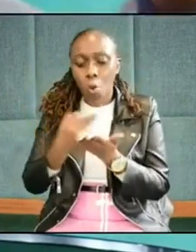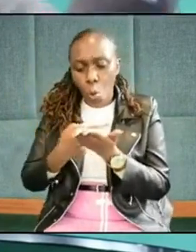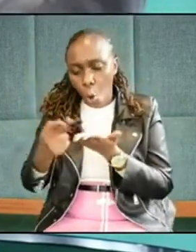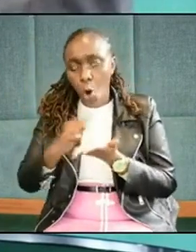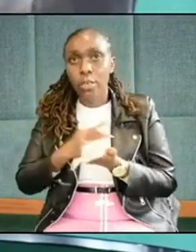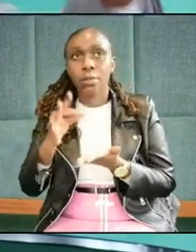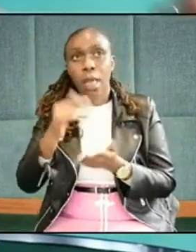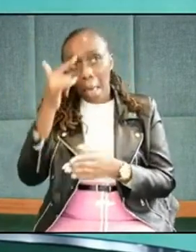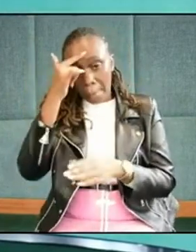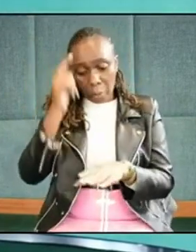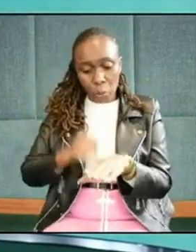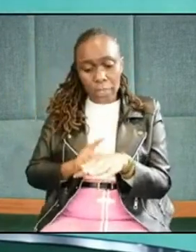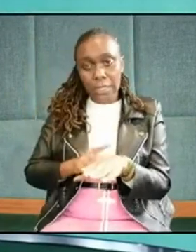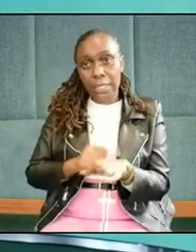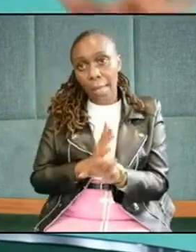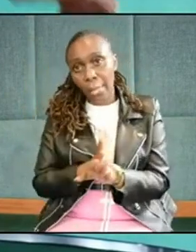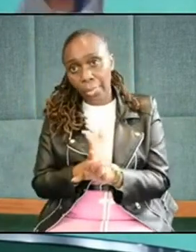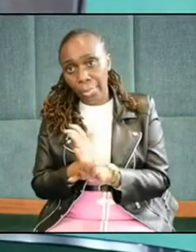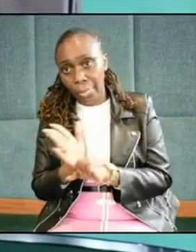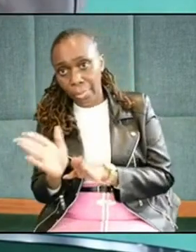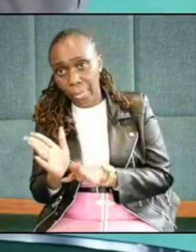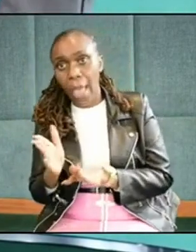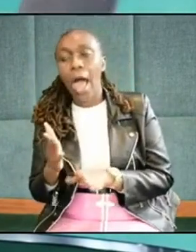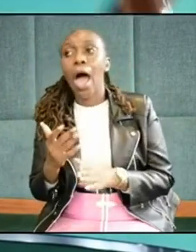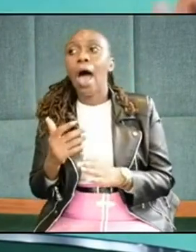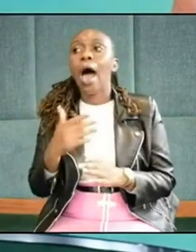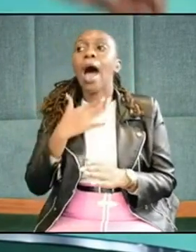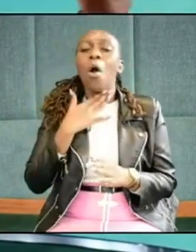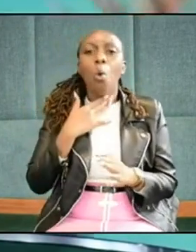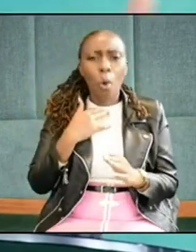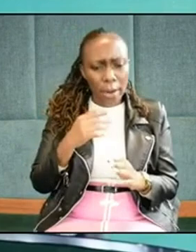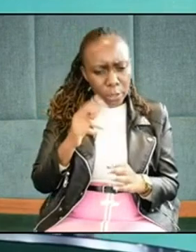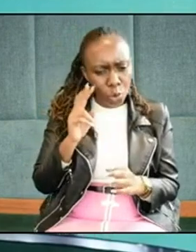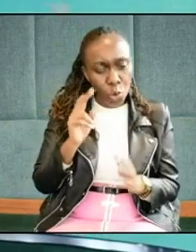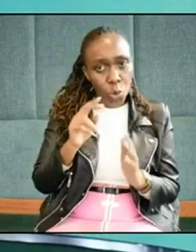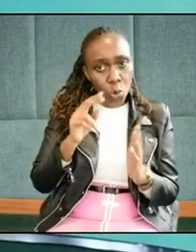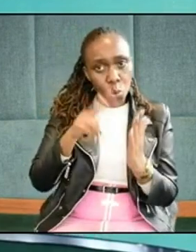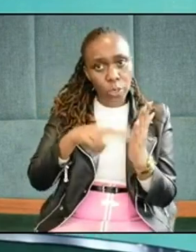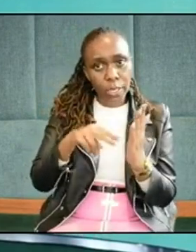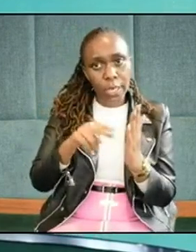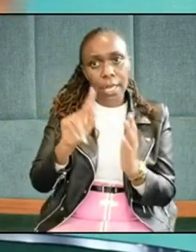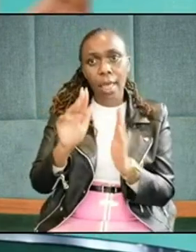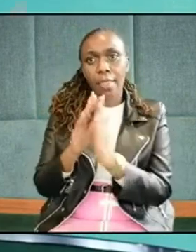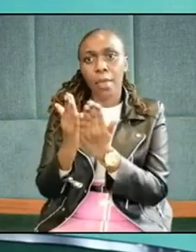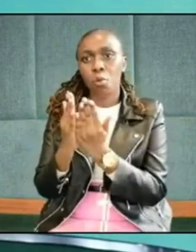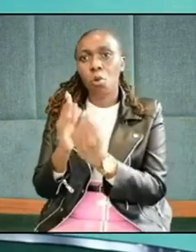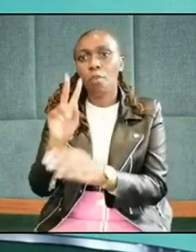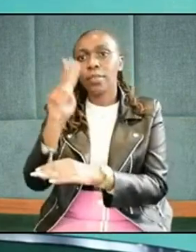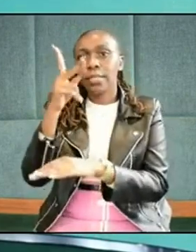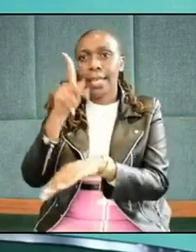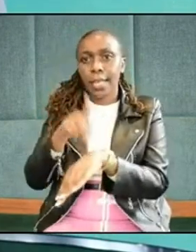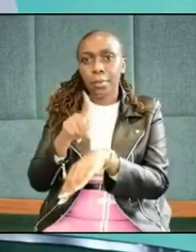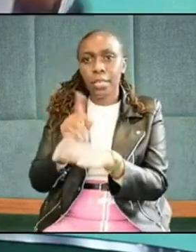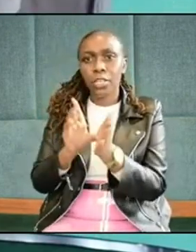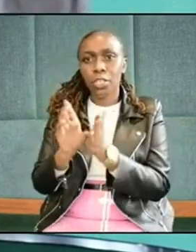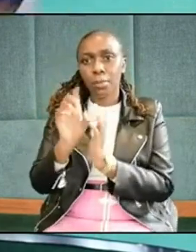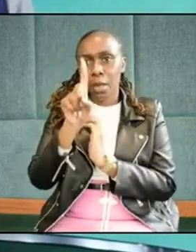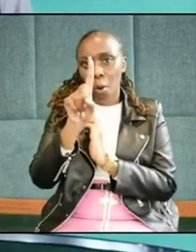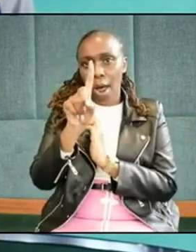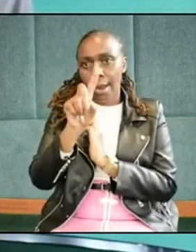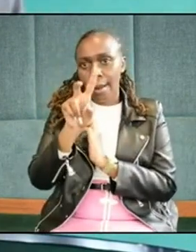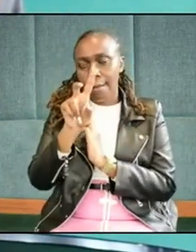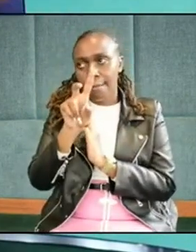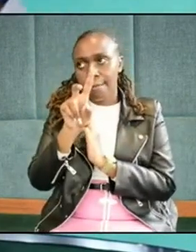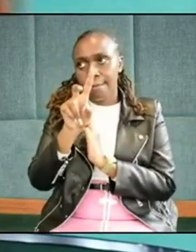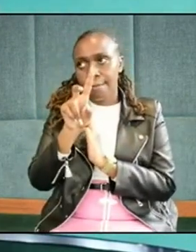of time, you can check other texts, but I want you to go check 2 Peter chapter 1, verses 21 and 22. That